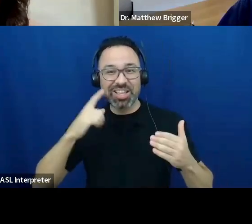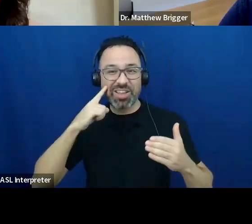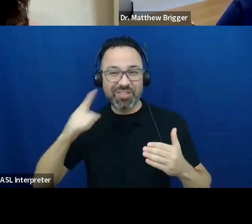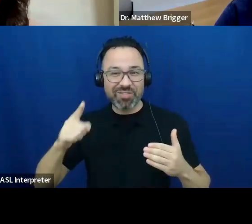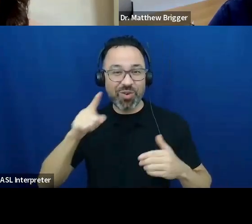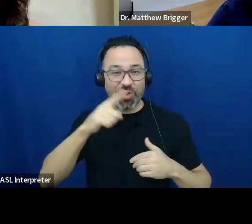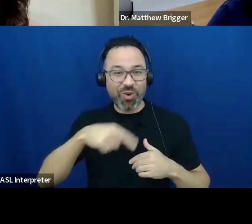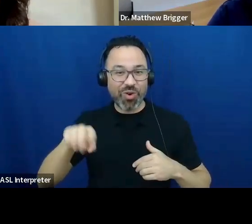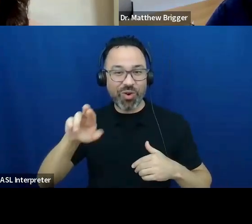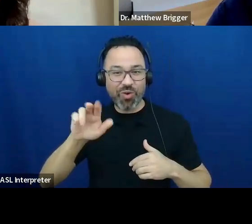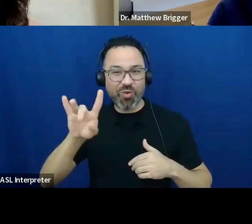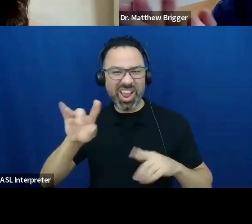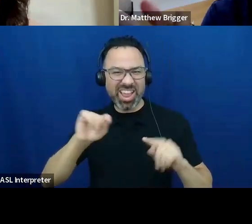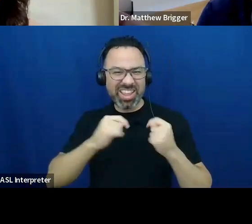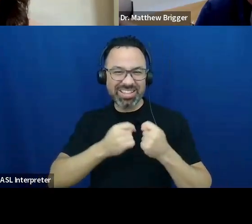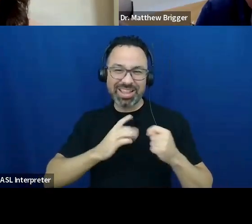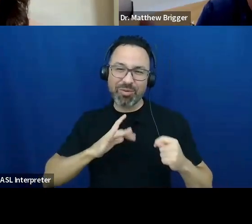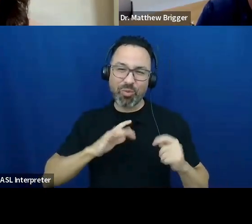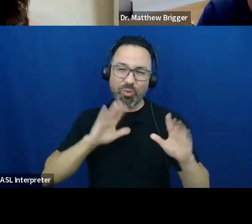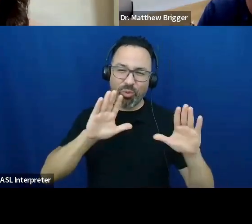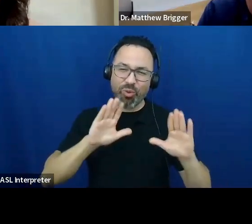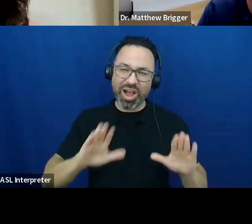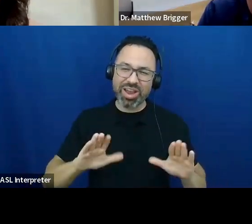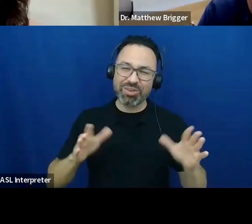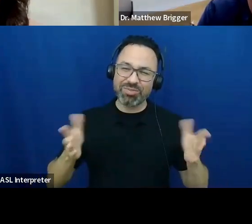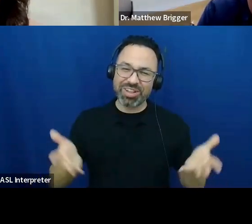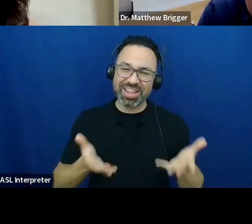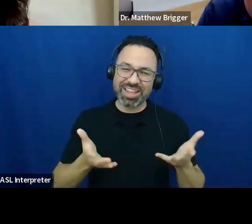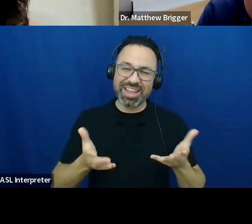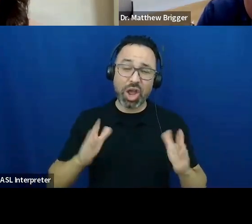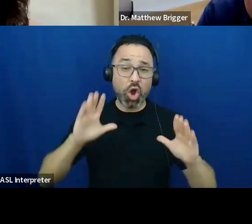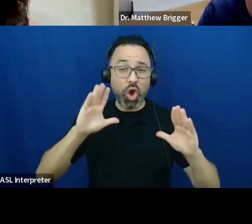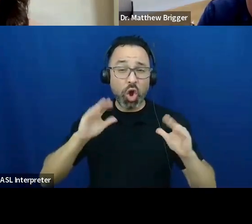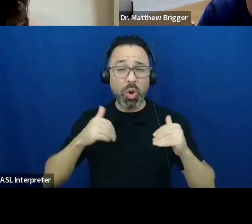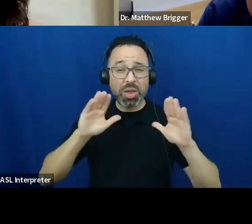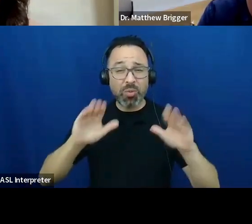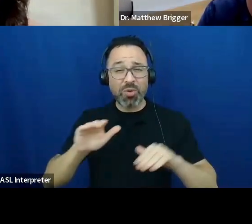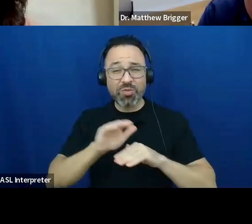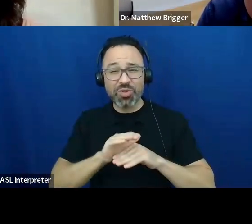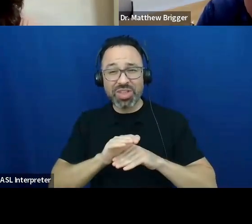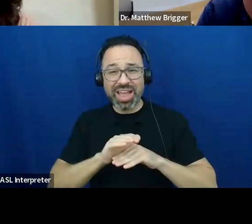the Rady's team. It was wonderful to have you. And we hope you all have a wonderful night.